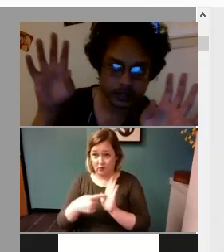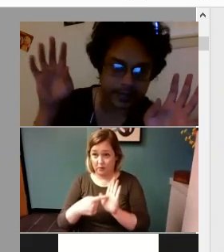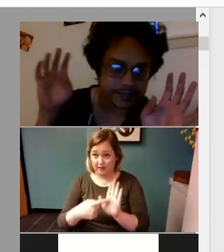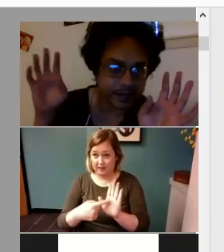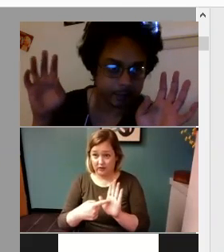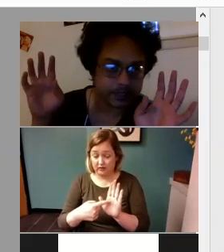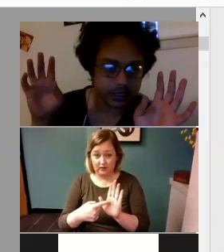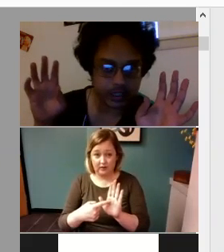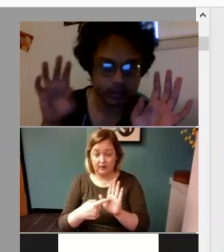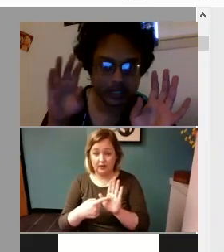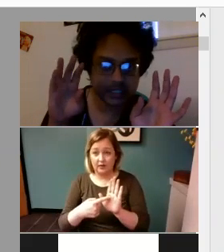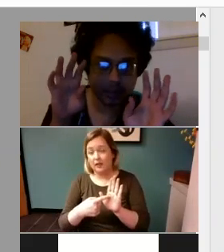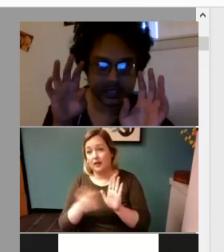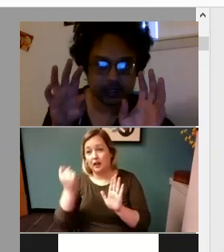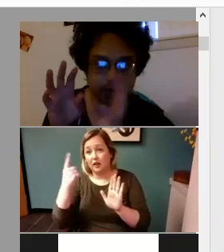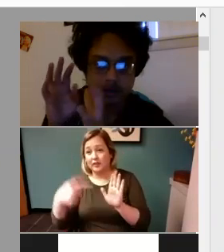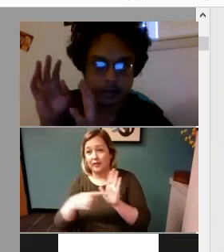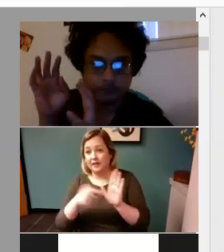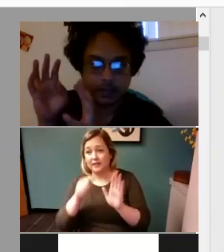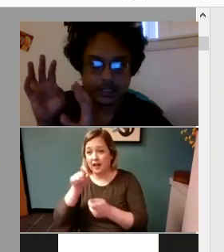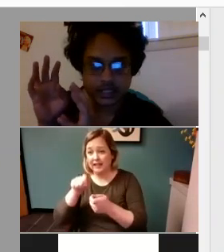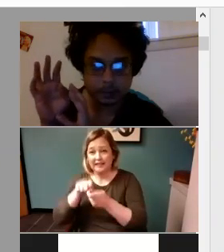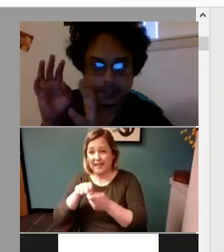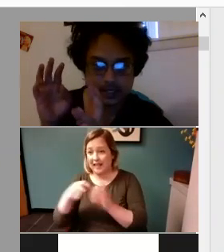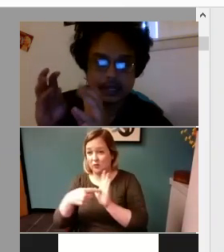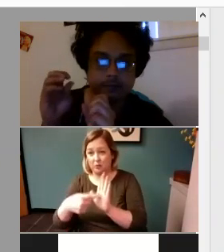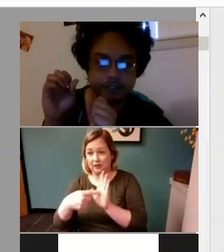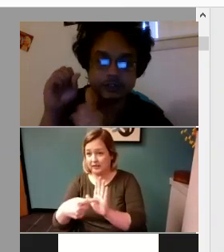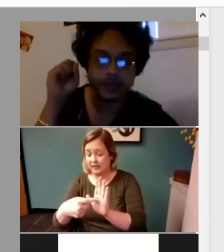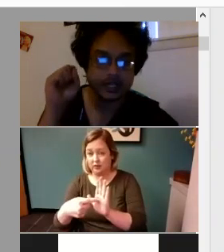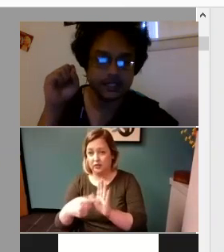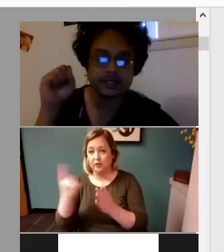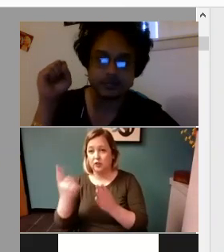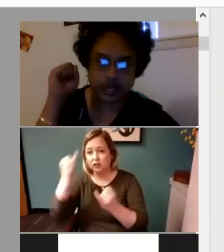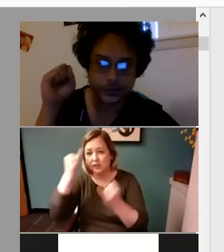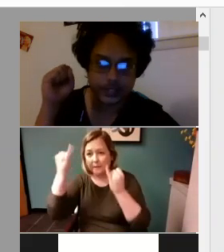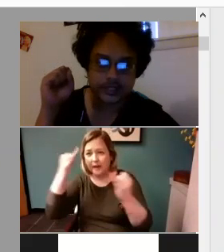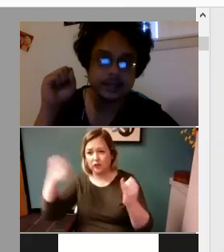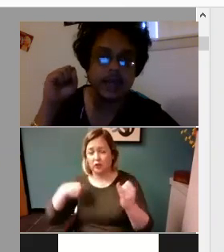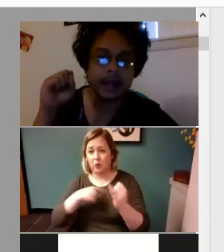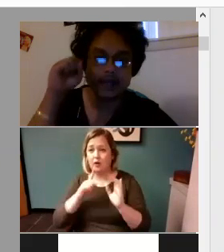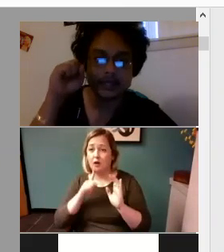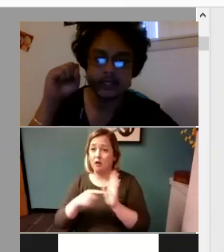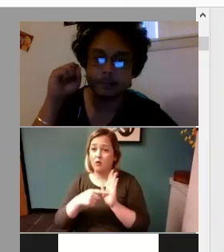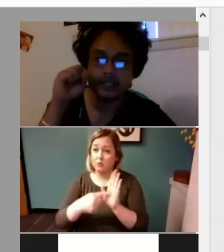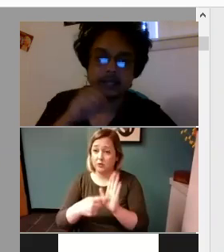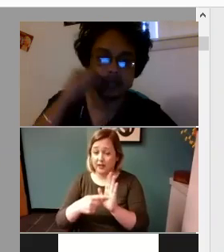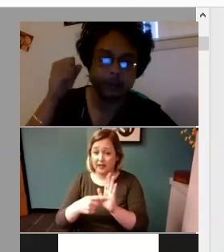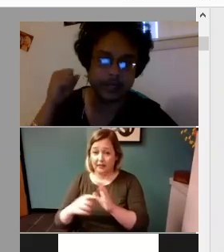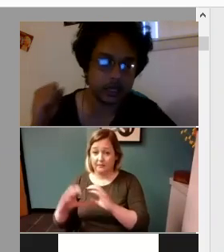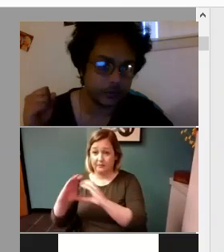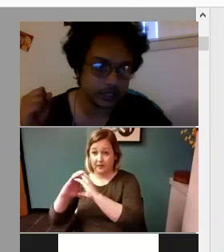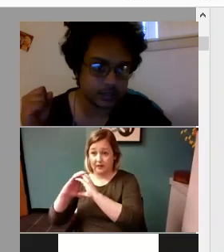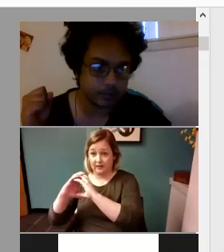This is not the exact representation. Just imagine that we are just representing with vertices countries and edges